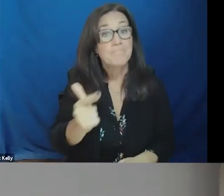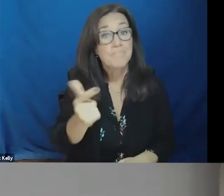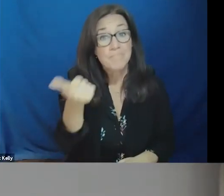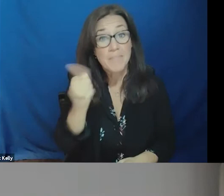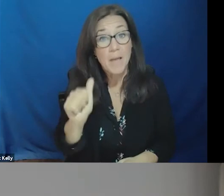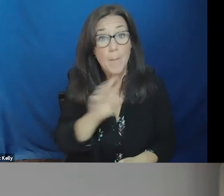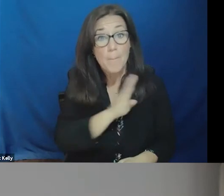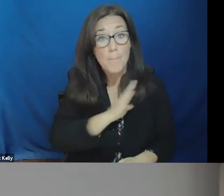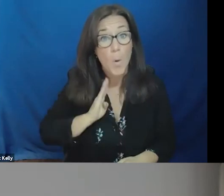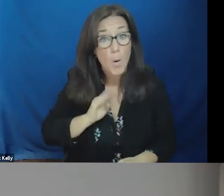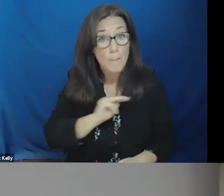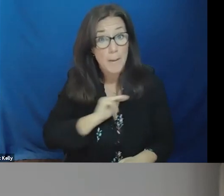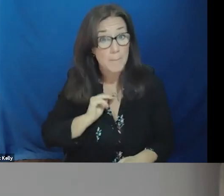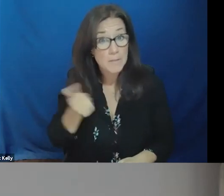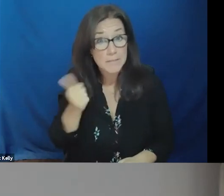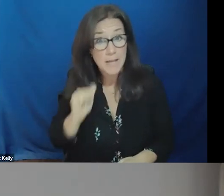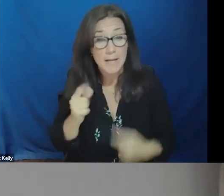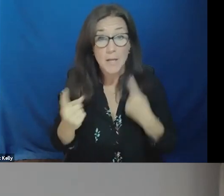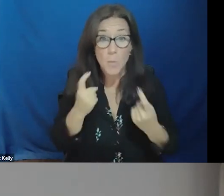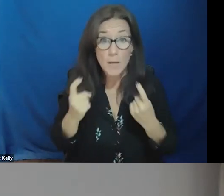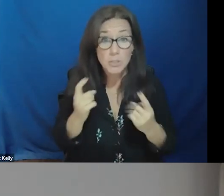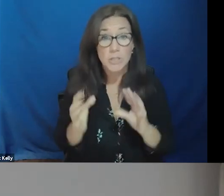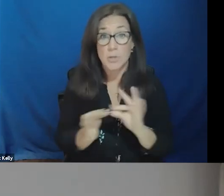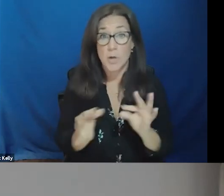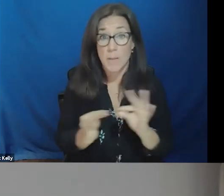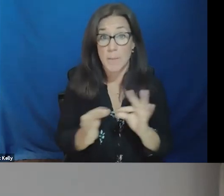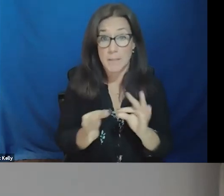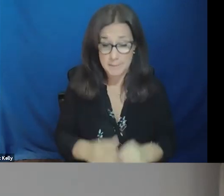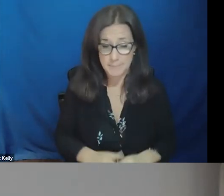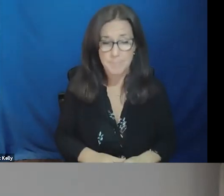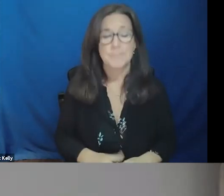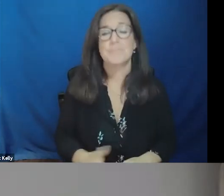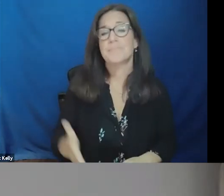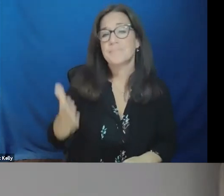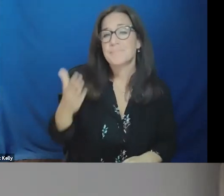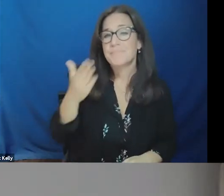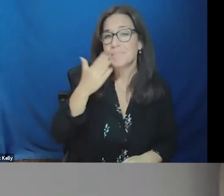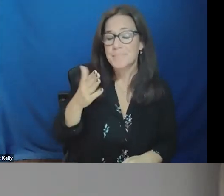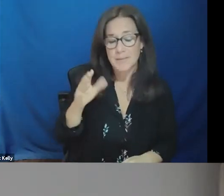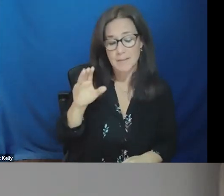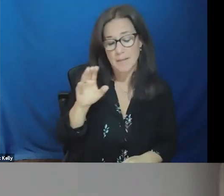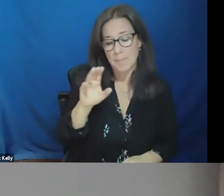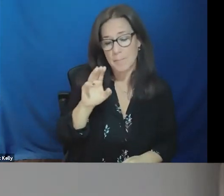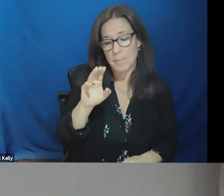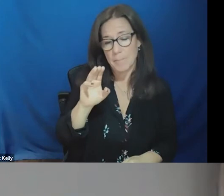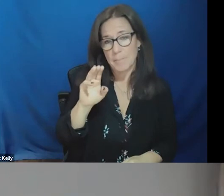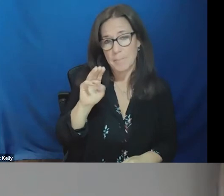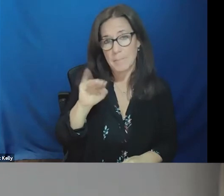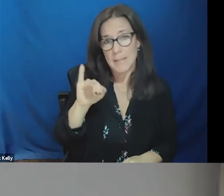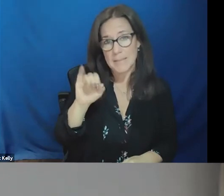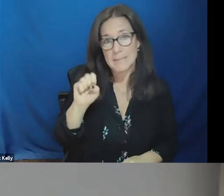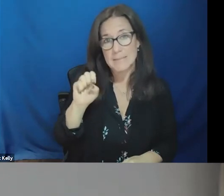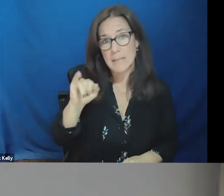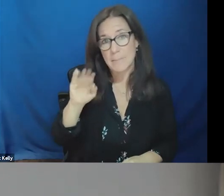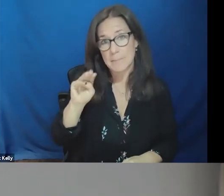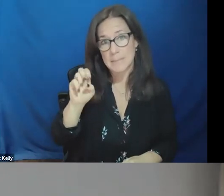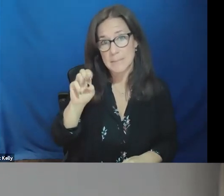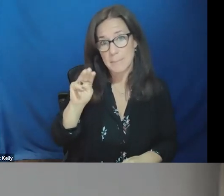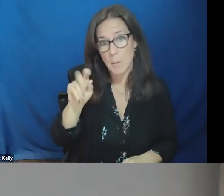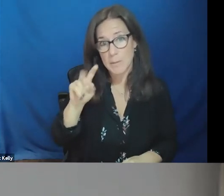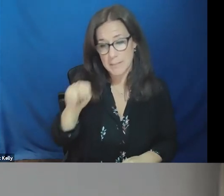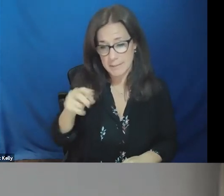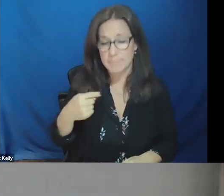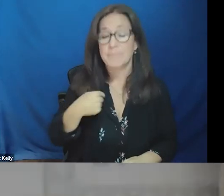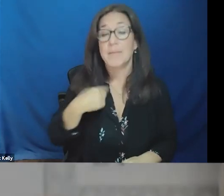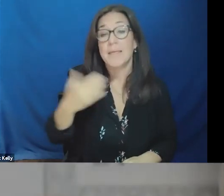comments? I would just like to say, Dr. Wagner, having come in 2016 and see the growth that you've done in terms